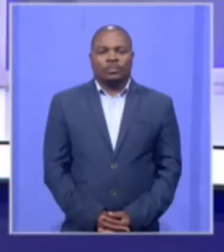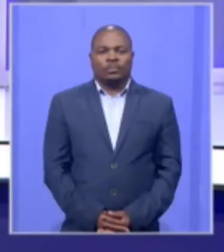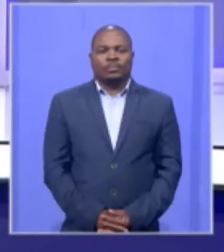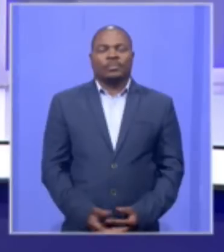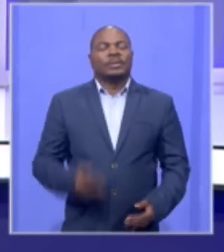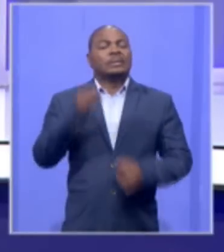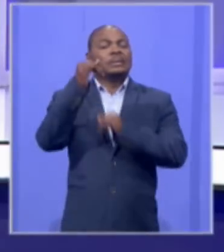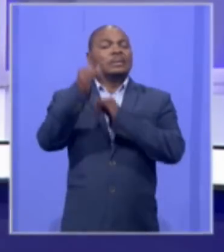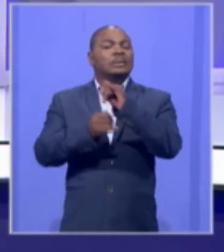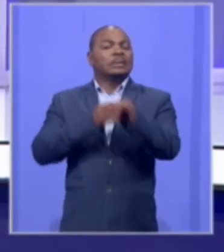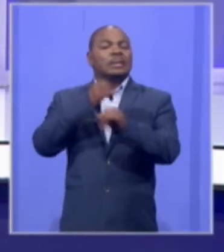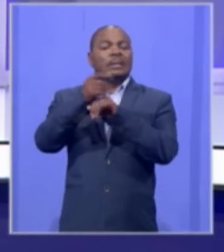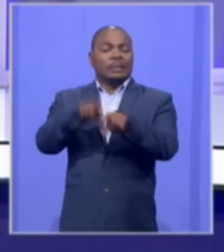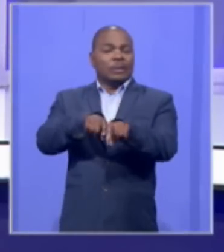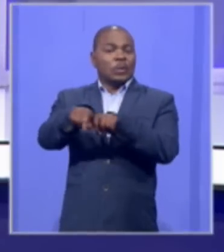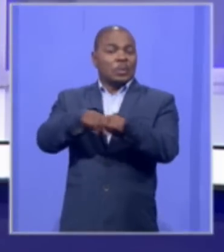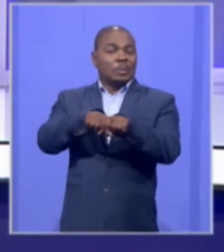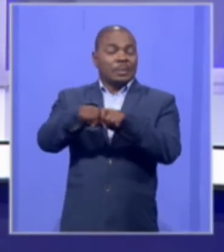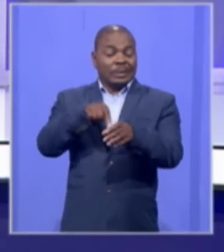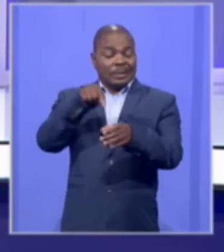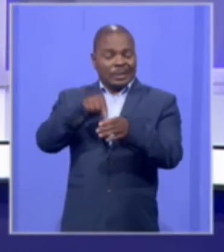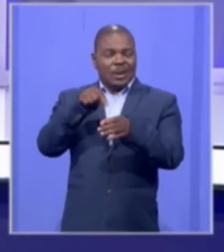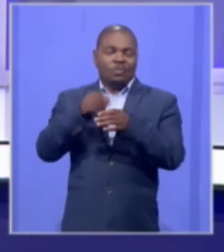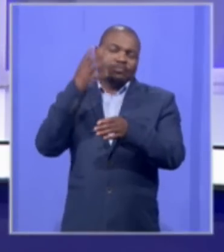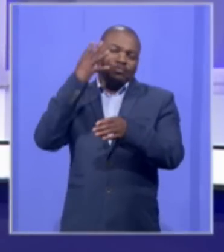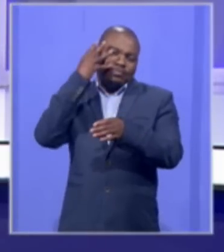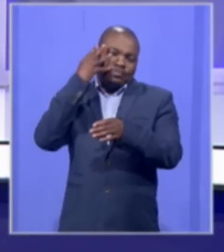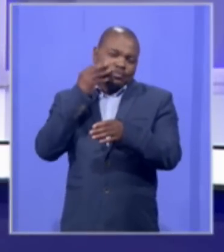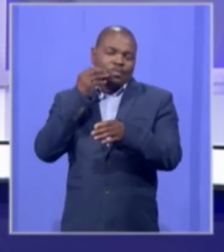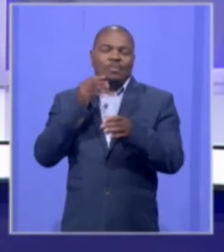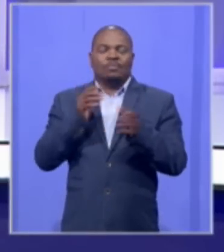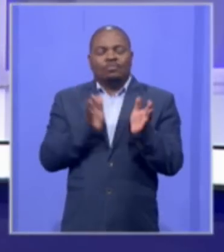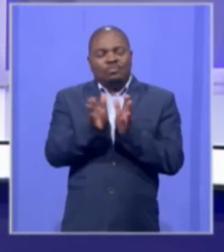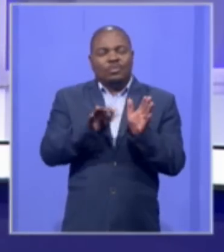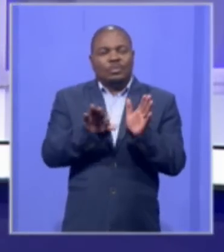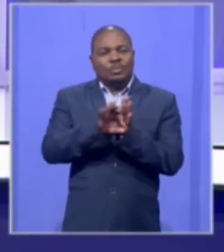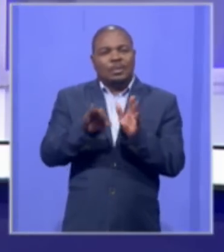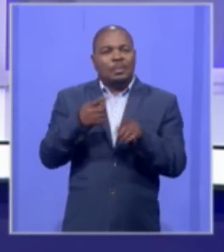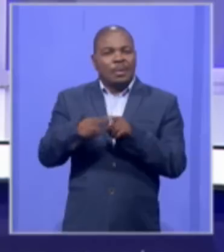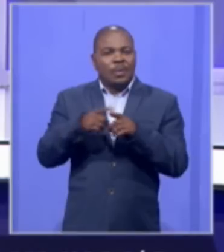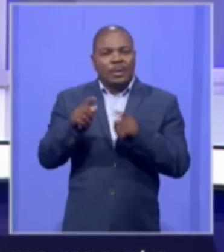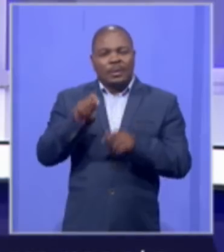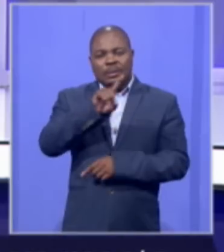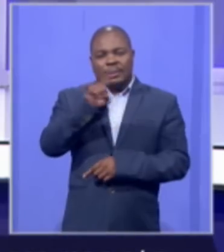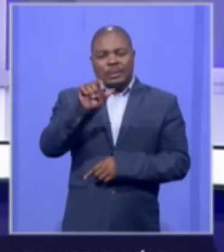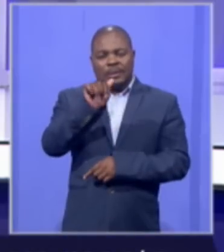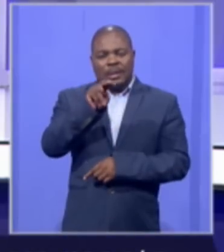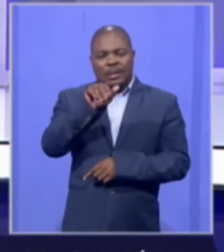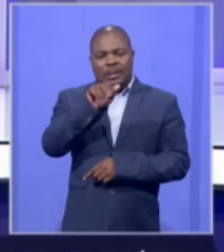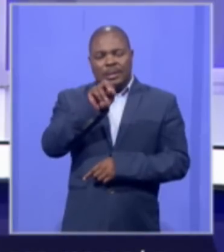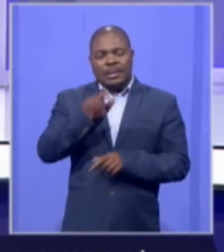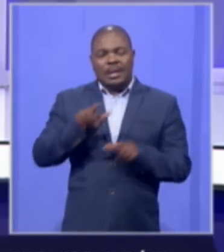Tournament ya boditšhabatšhaba ya kgwele ya maoto ya bagekolo e ragogile ka Nkoankoa ka Tzaneen provinceng ya